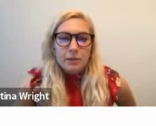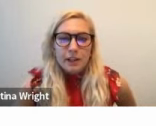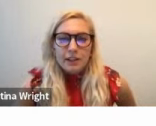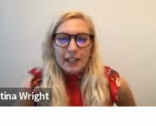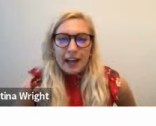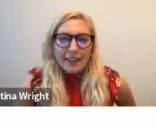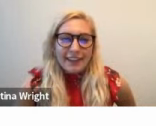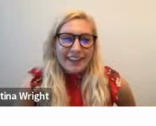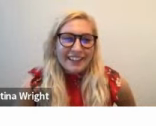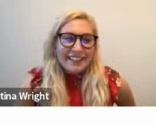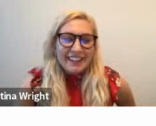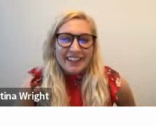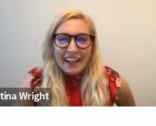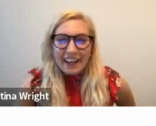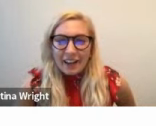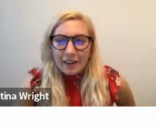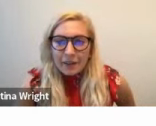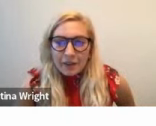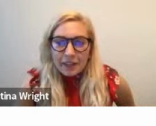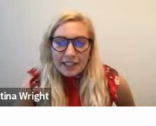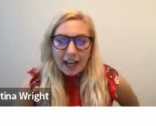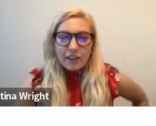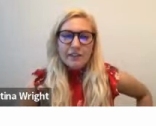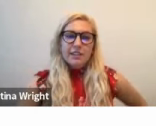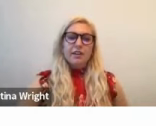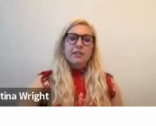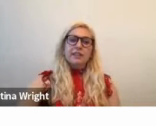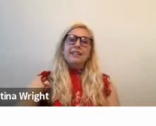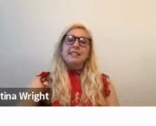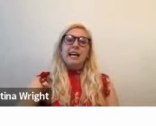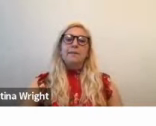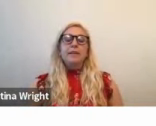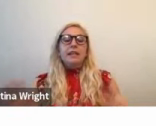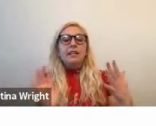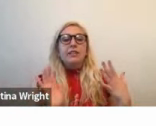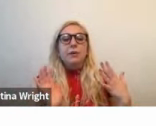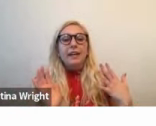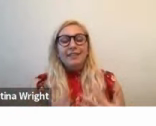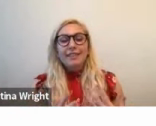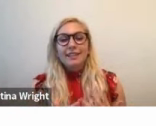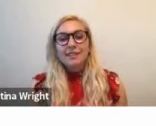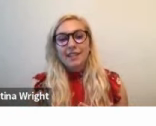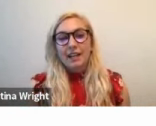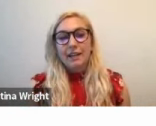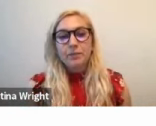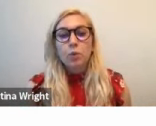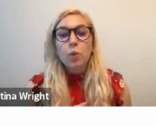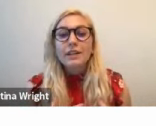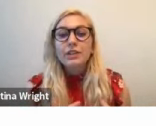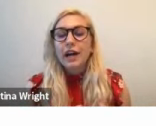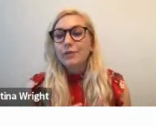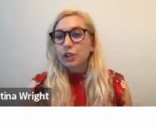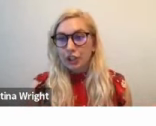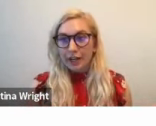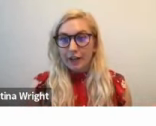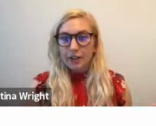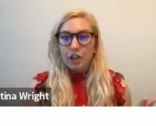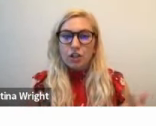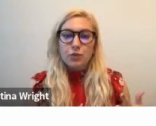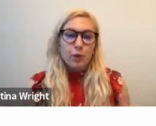So we should be looking at the title of this article at this time. And so in this study, one graph